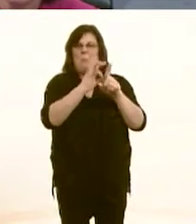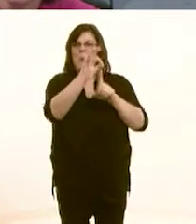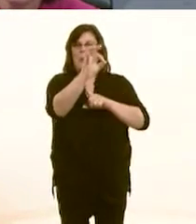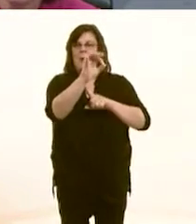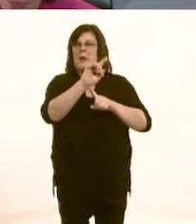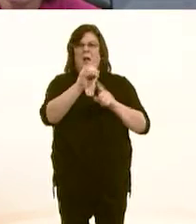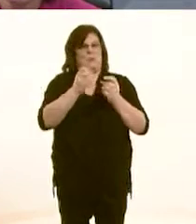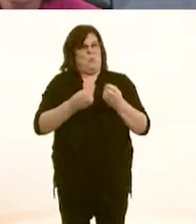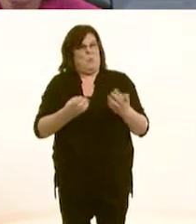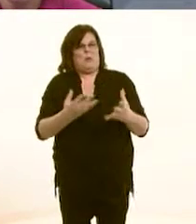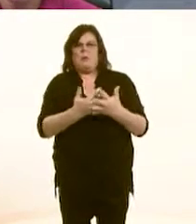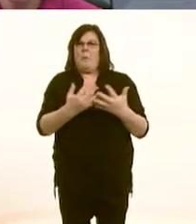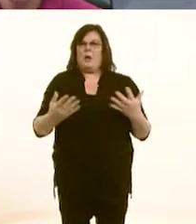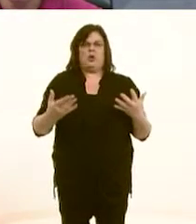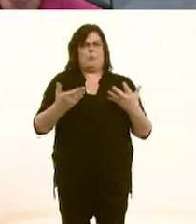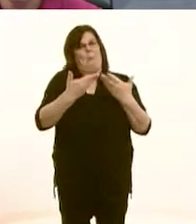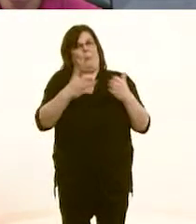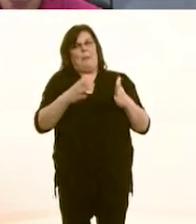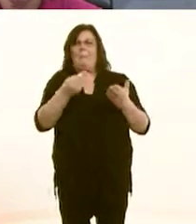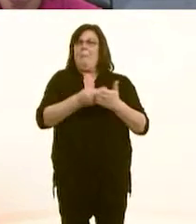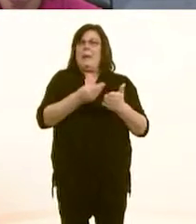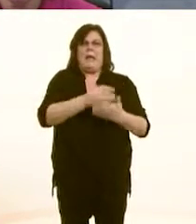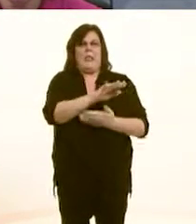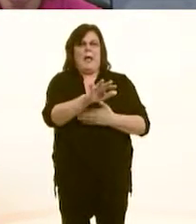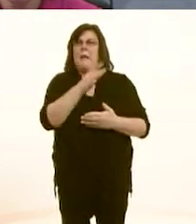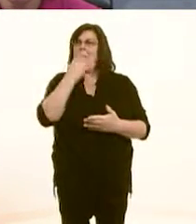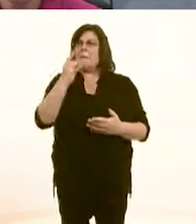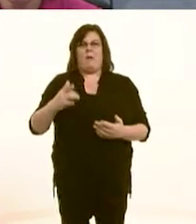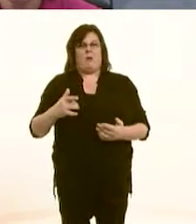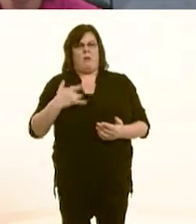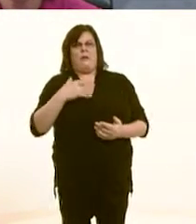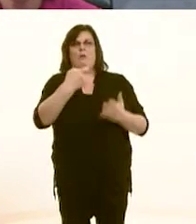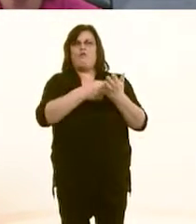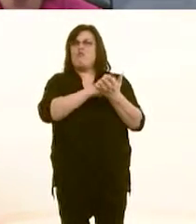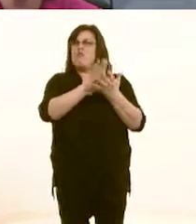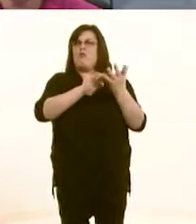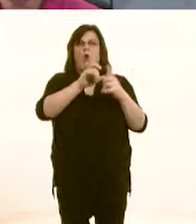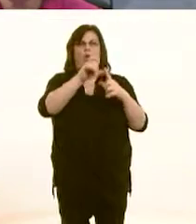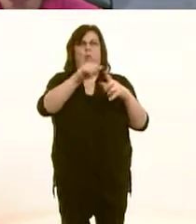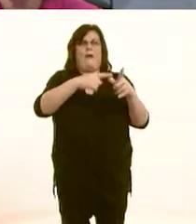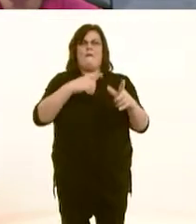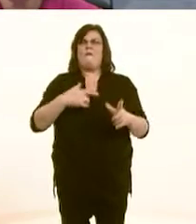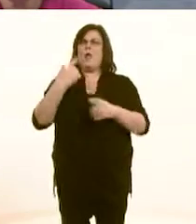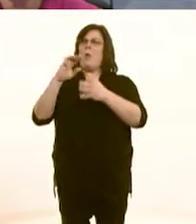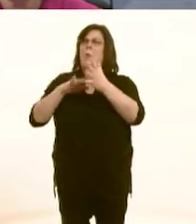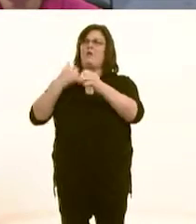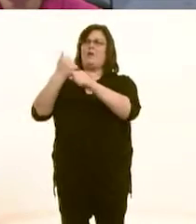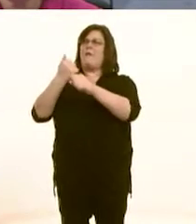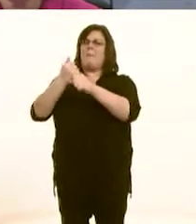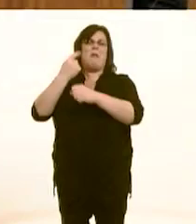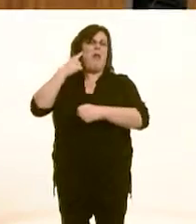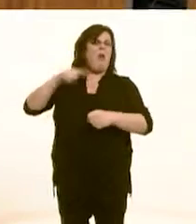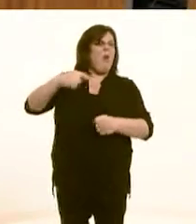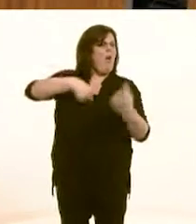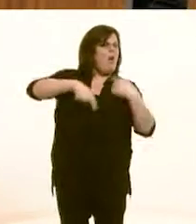public money has been lost and there's a feeling within the Rhondda that the Welsh Government turned their back on the people who put themselves on the line for this particular